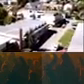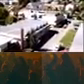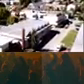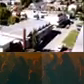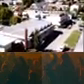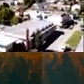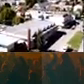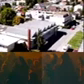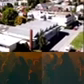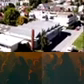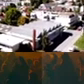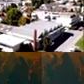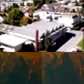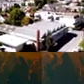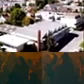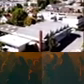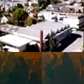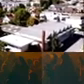and say